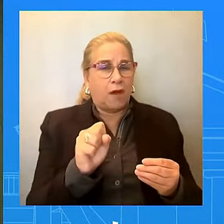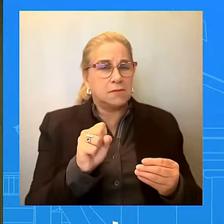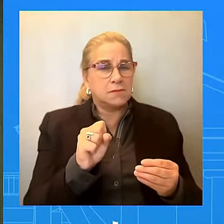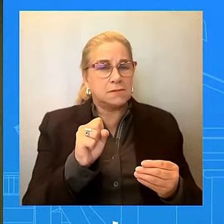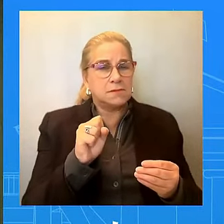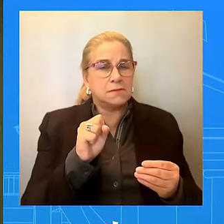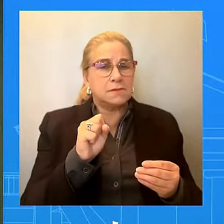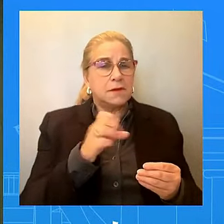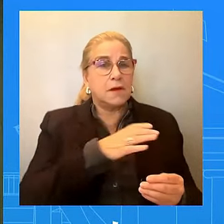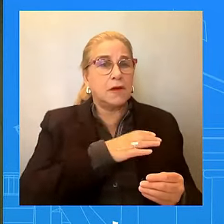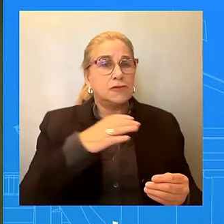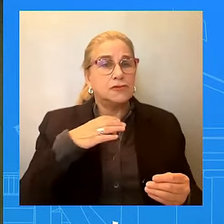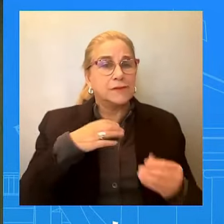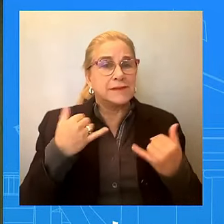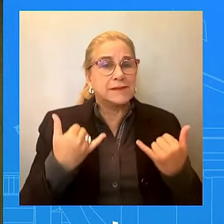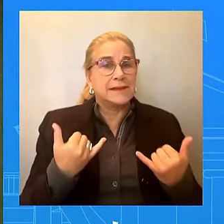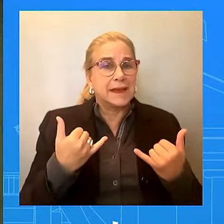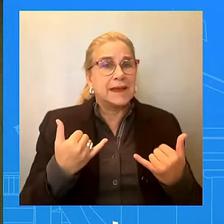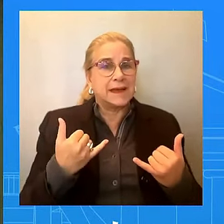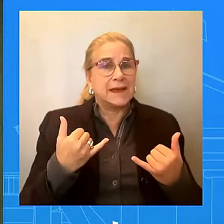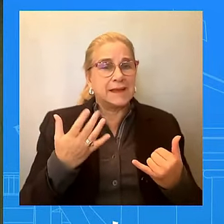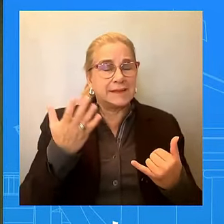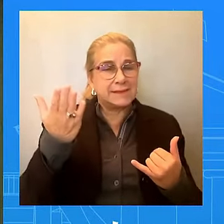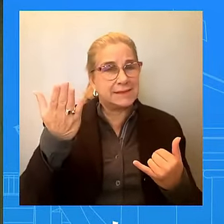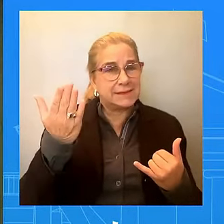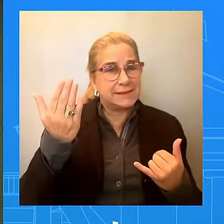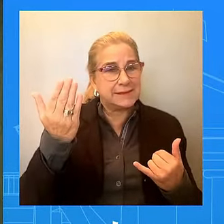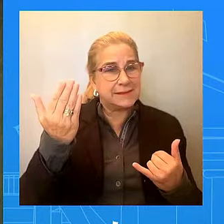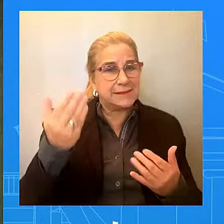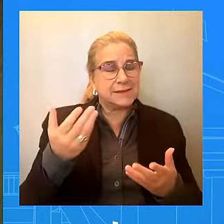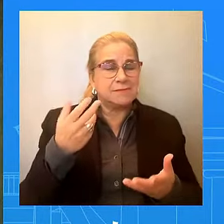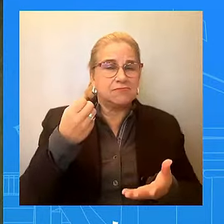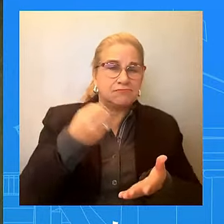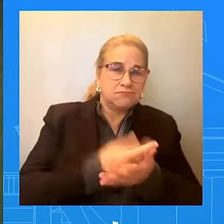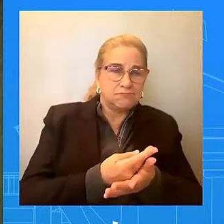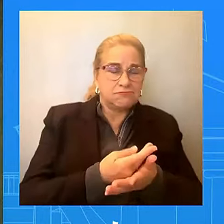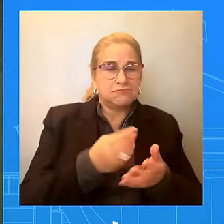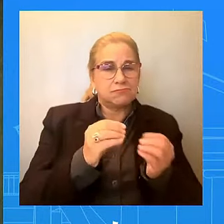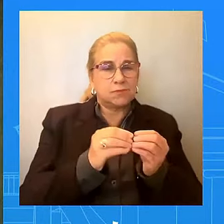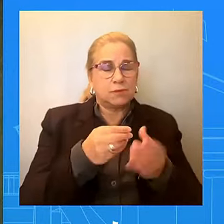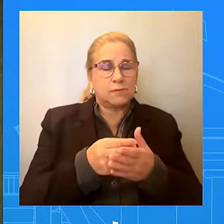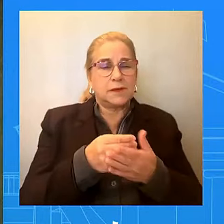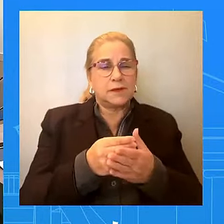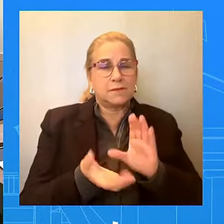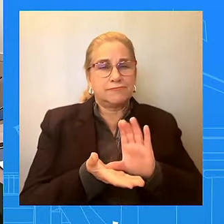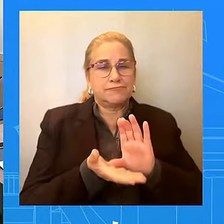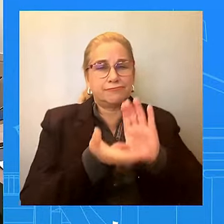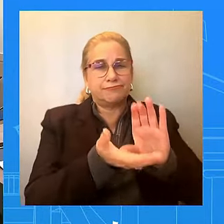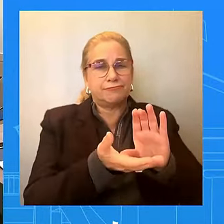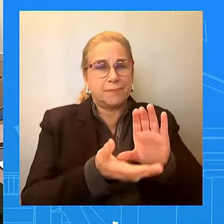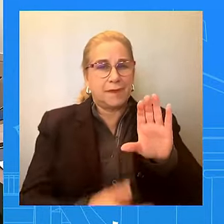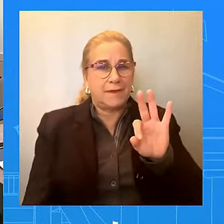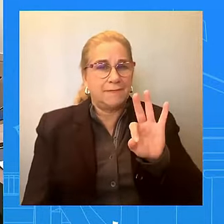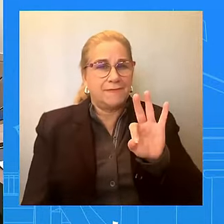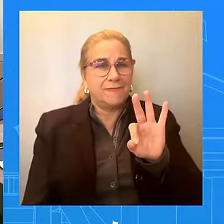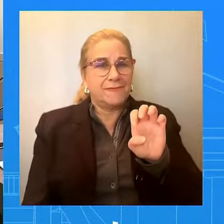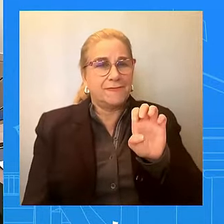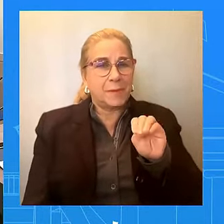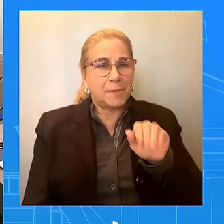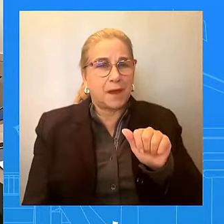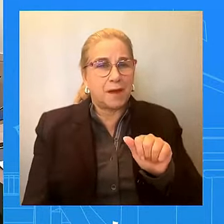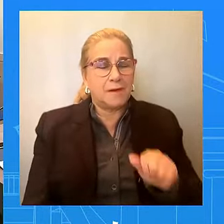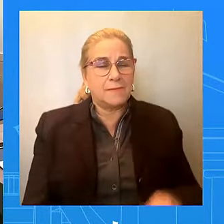in fact fund FEMA as is needed. If I could, just a quick follow-up. You said on CNN yesterday that some of